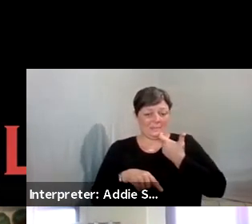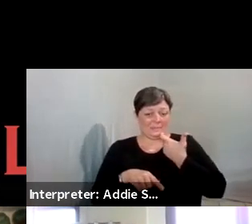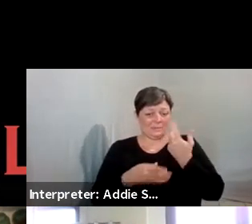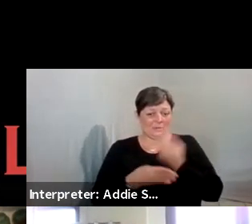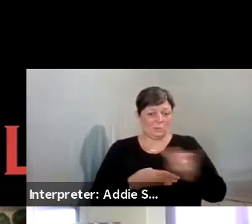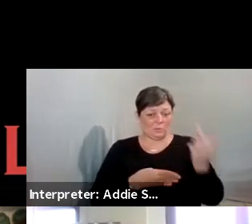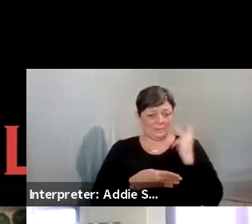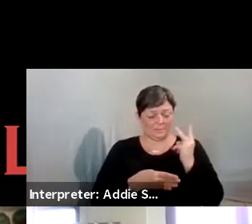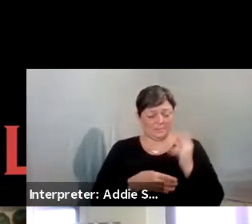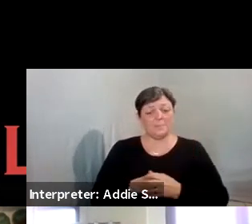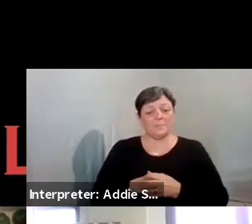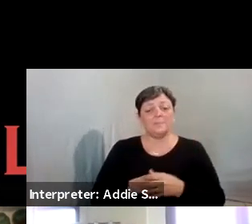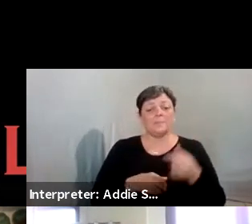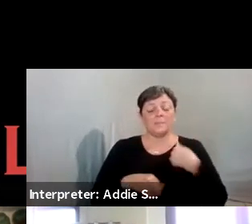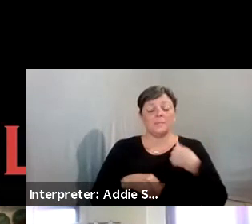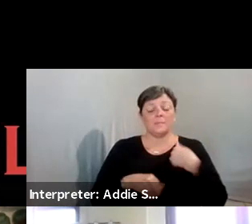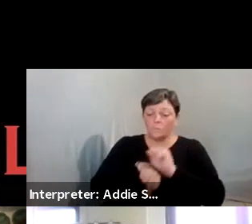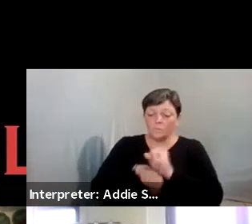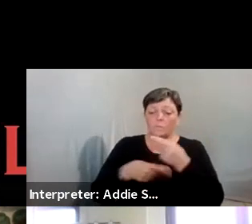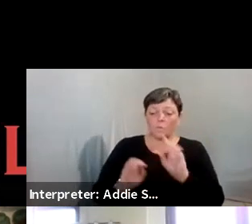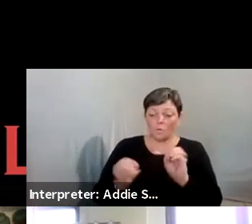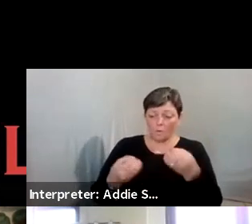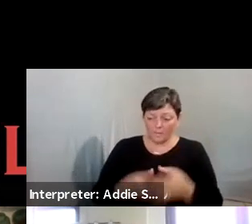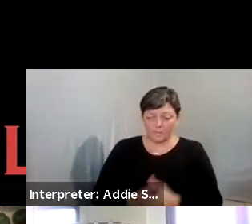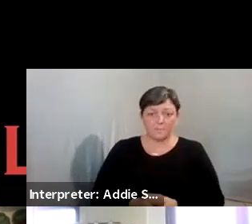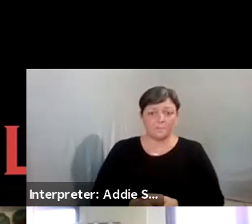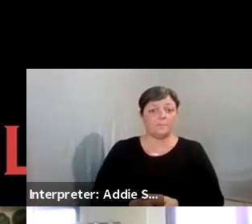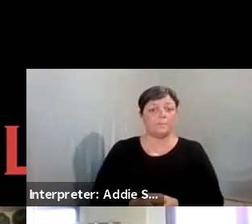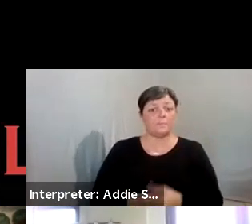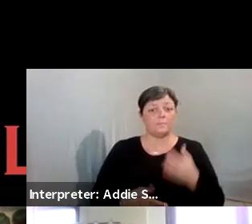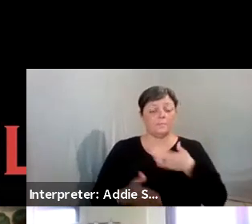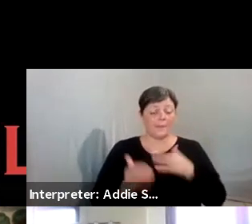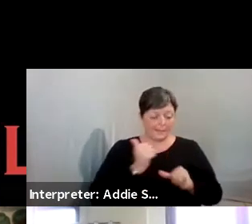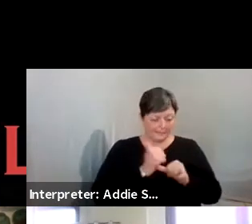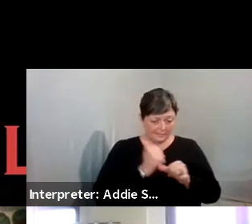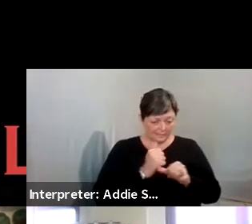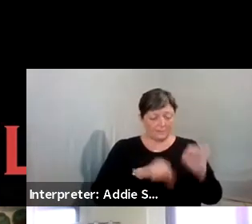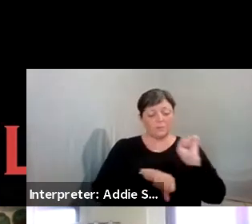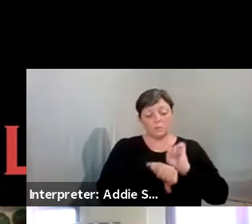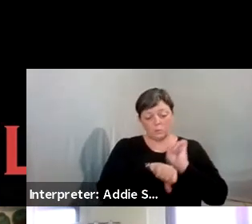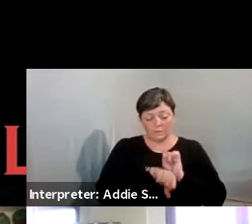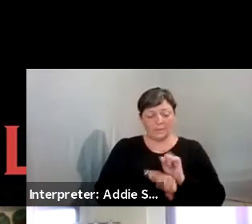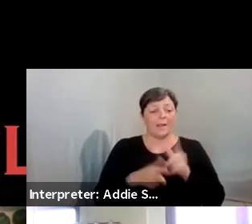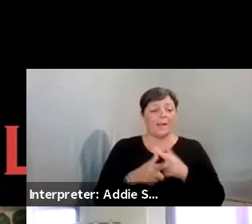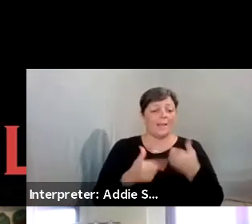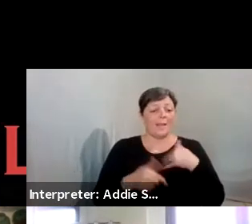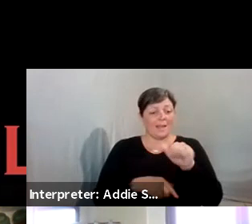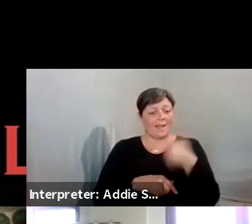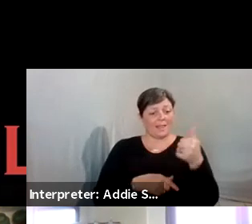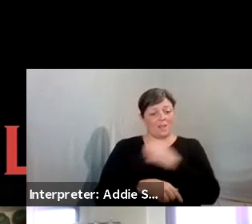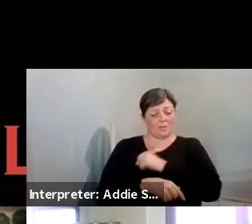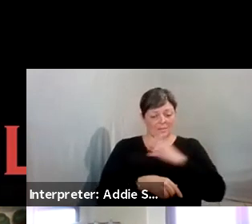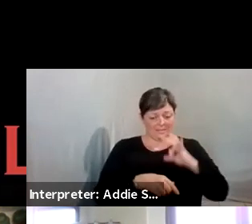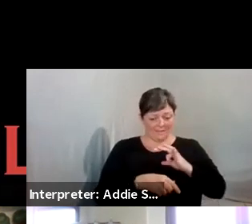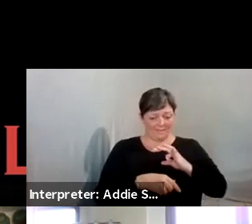2 weeks. I was working in the office. My assistant was working in there, and then we had another staff